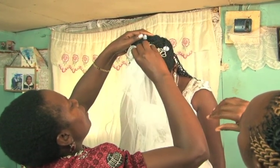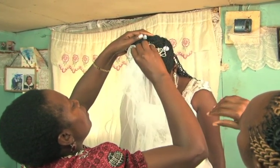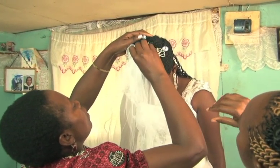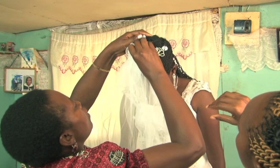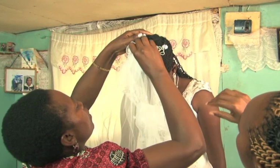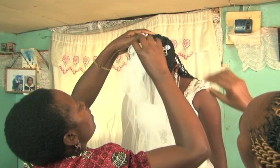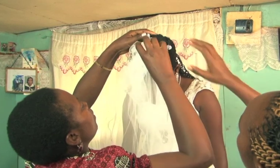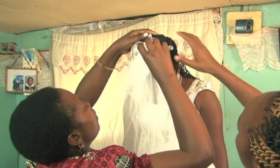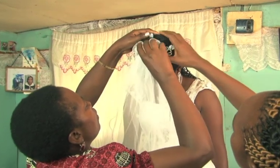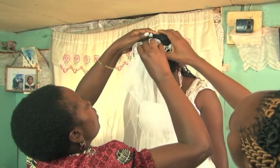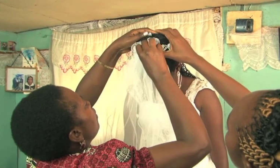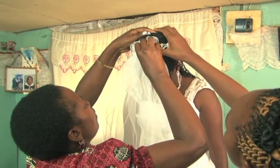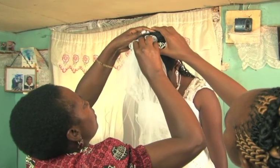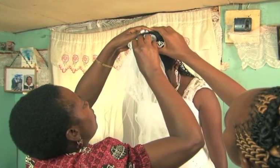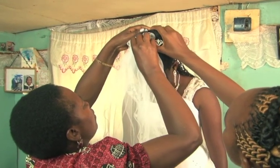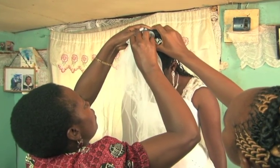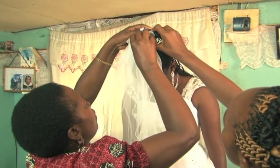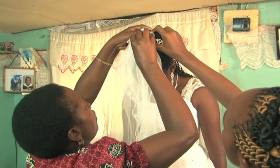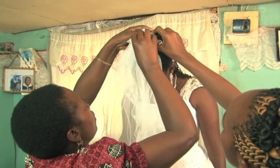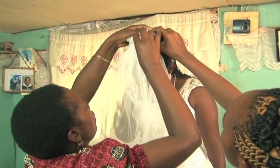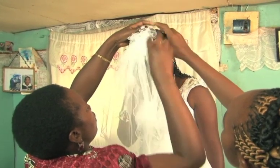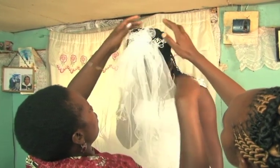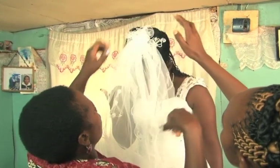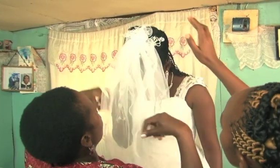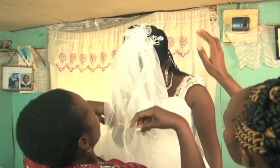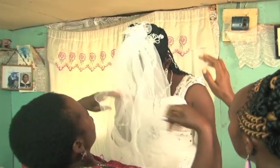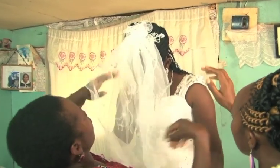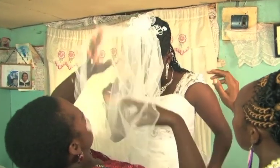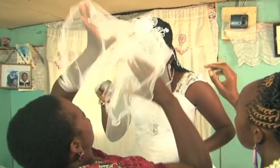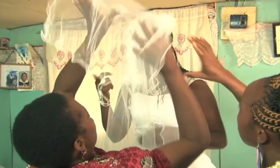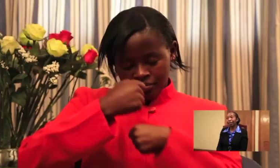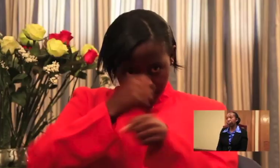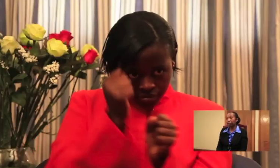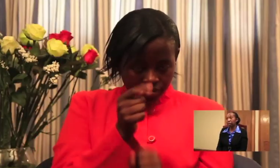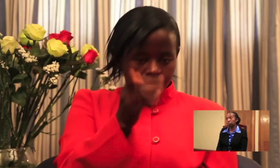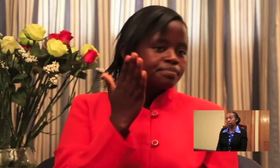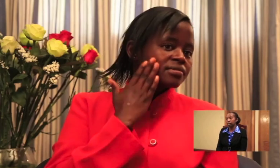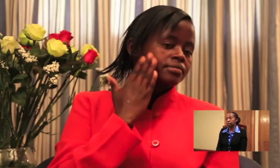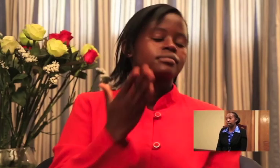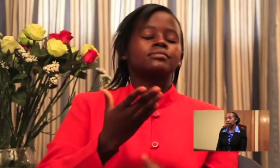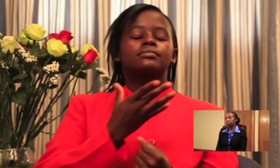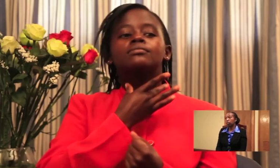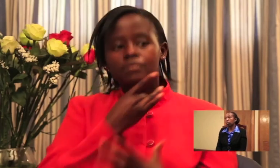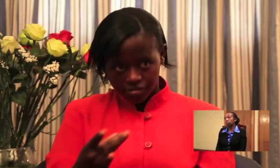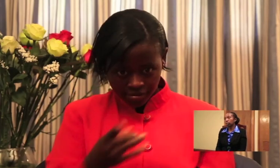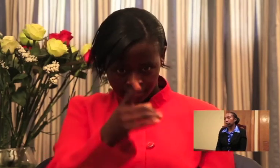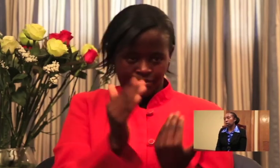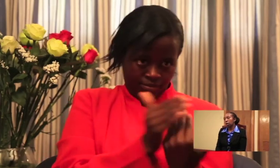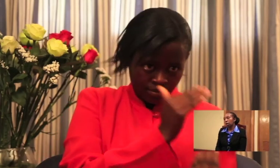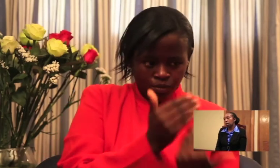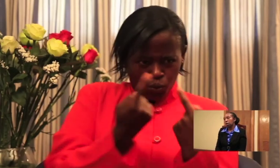because they would feel that I don't deserve to go somewhere. I really felt bad